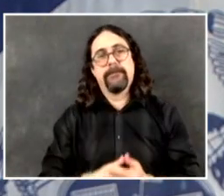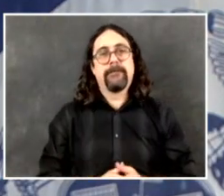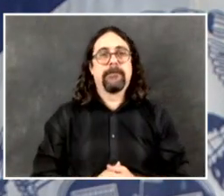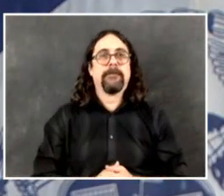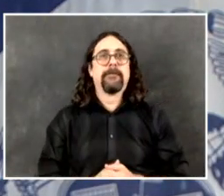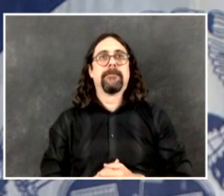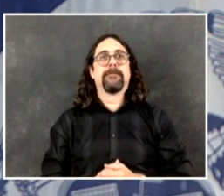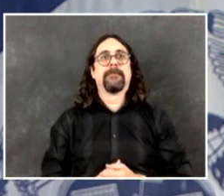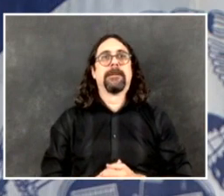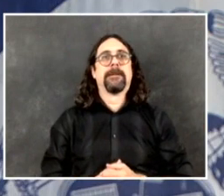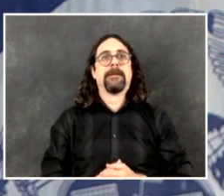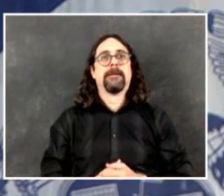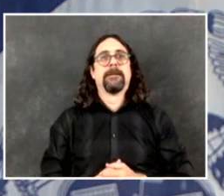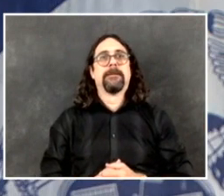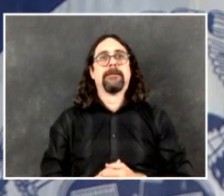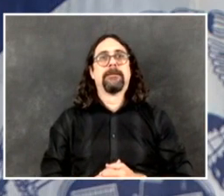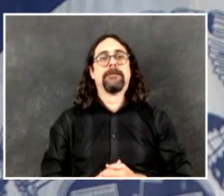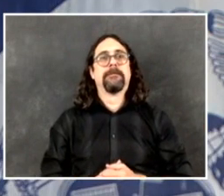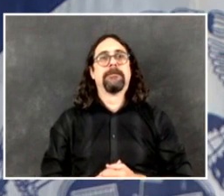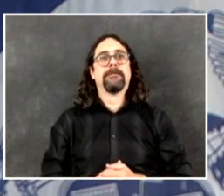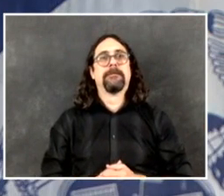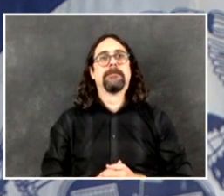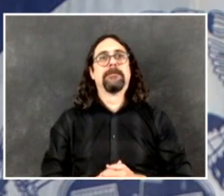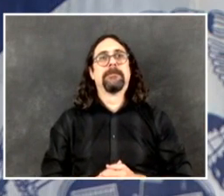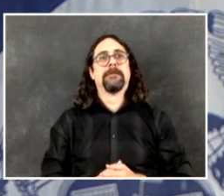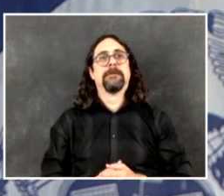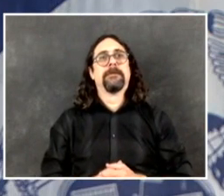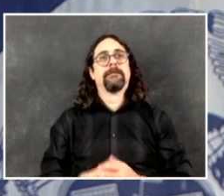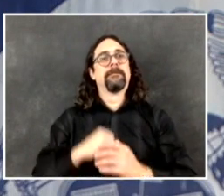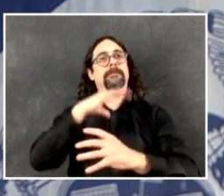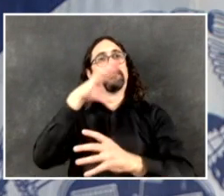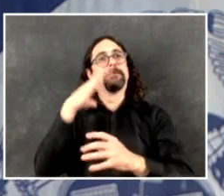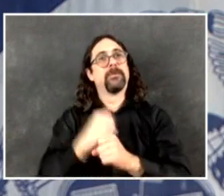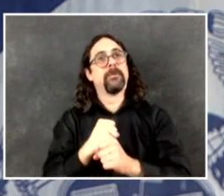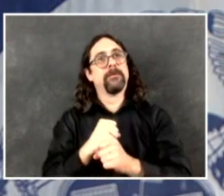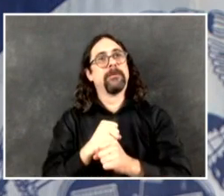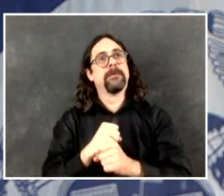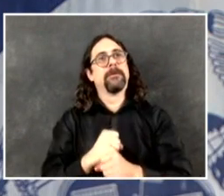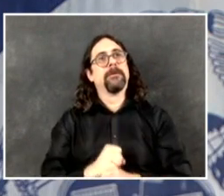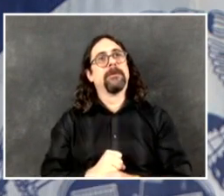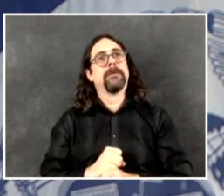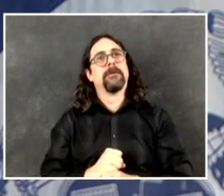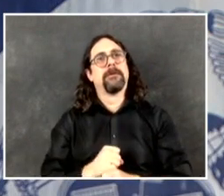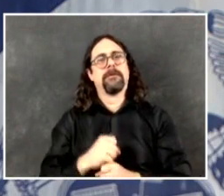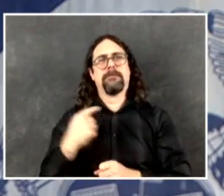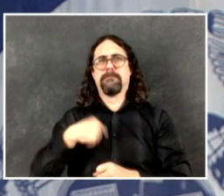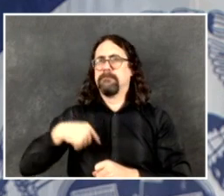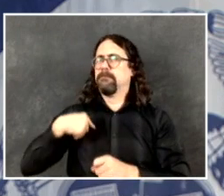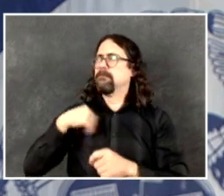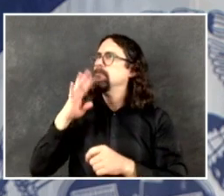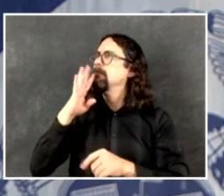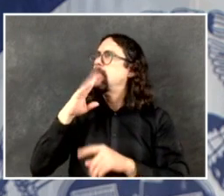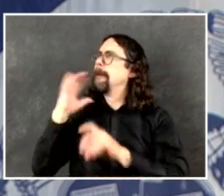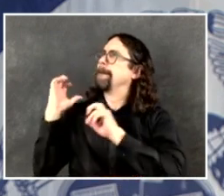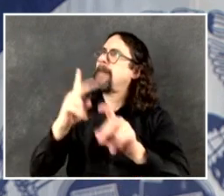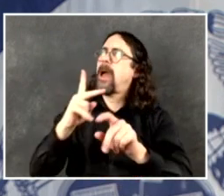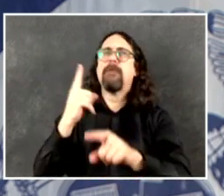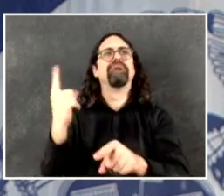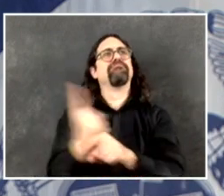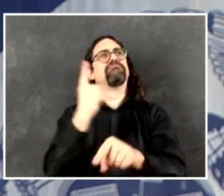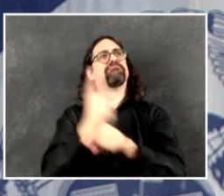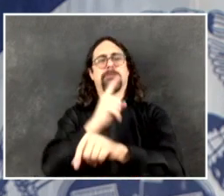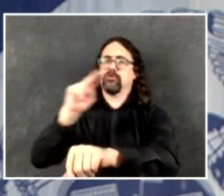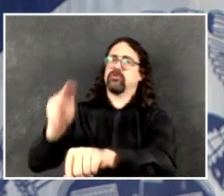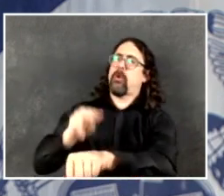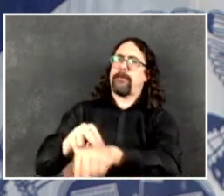on the word normal. So a crisis will end. I'm going to keep saying it. This